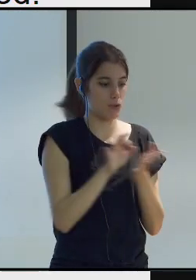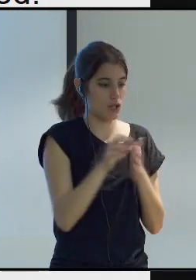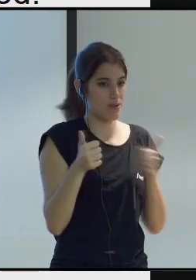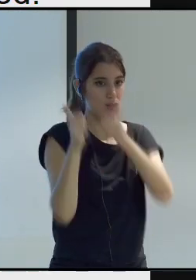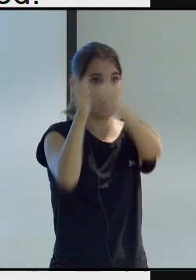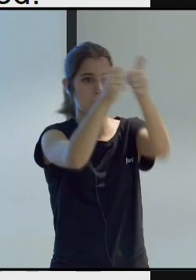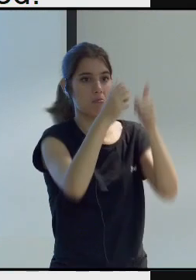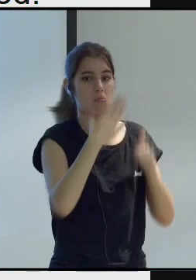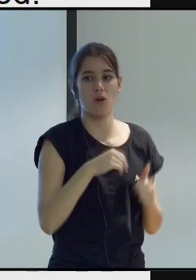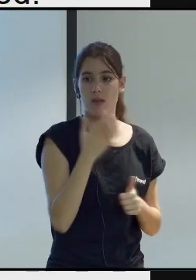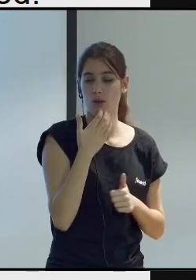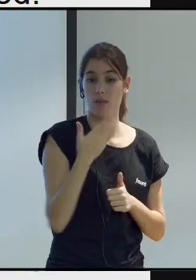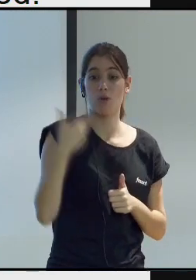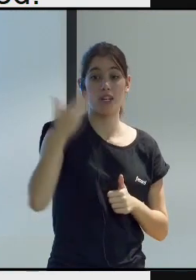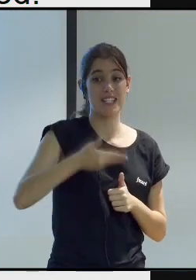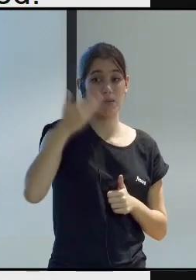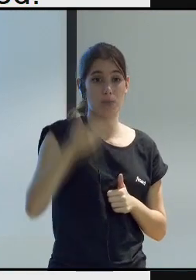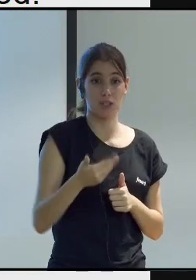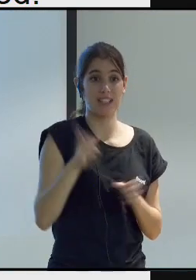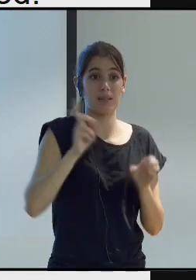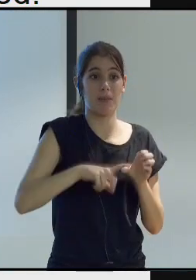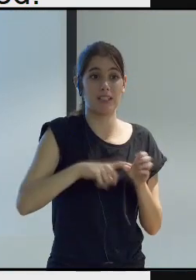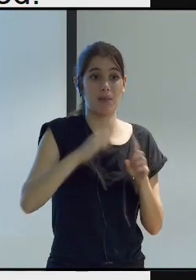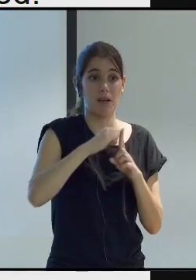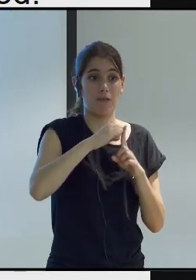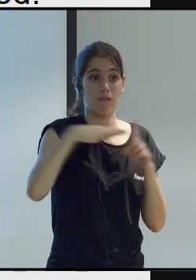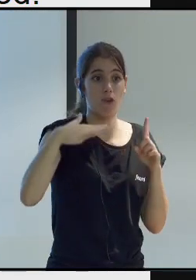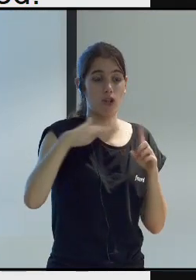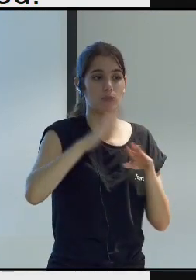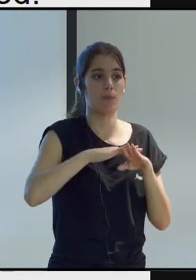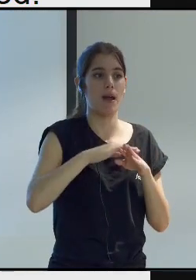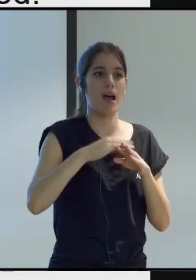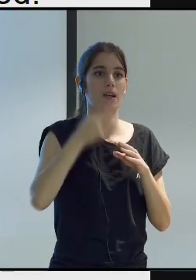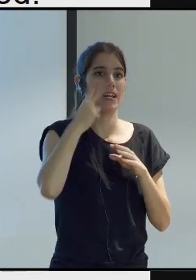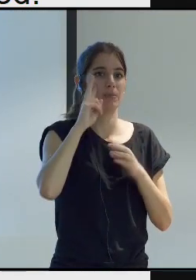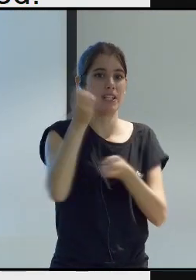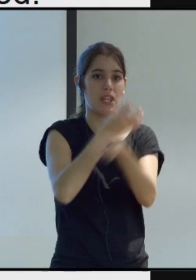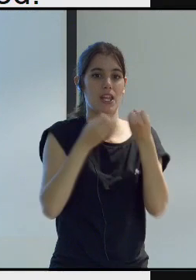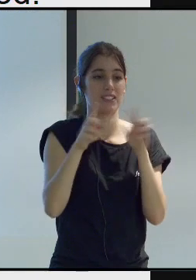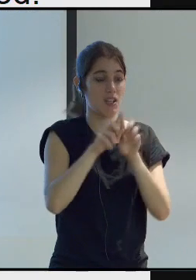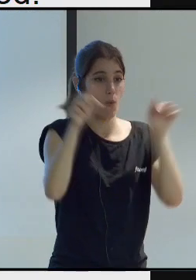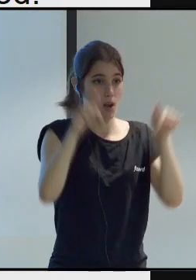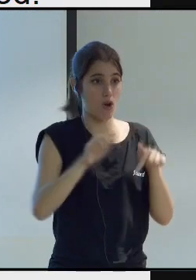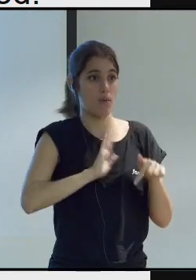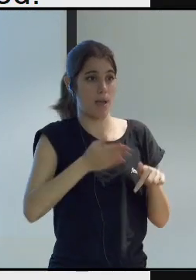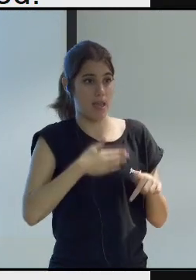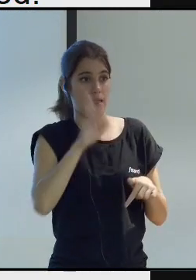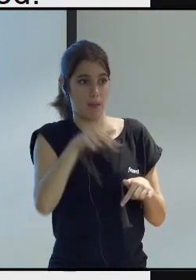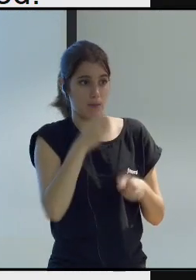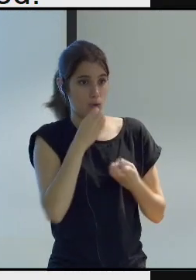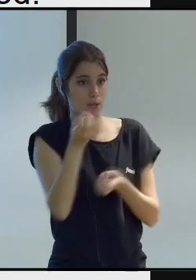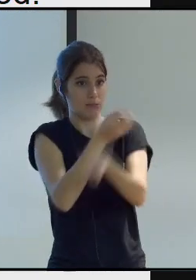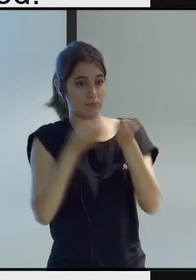experience like today and tomorrow, I hope so. We need accessible housing. We need also a